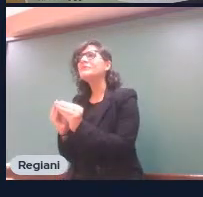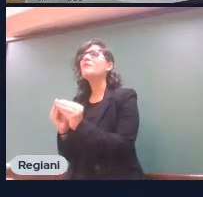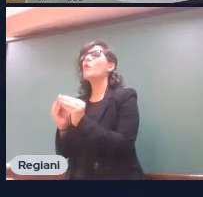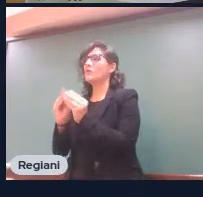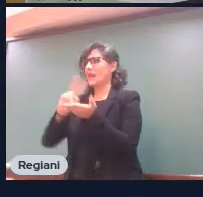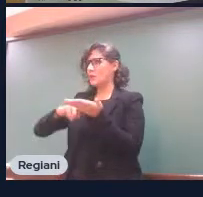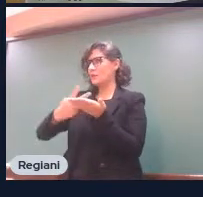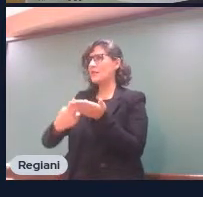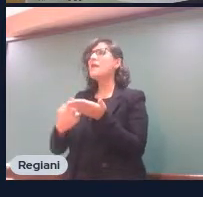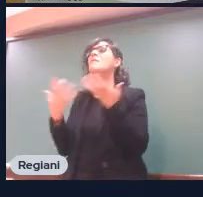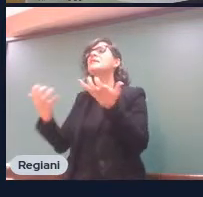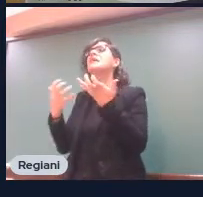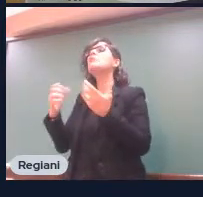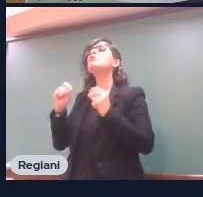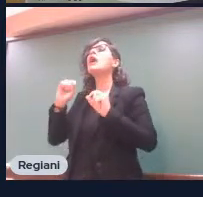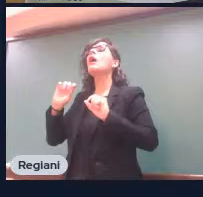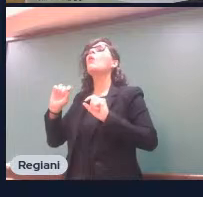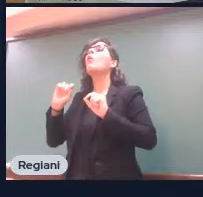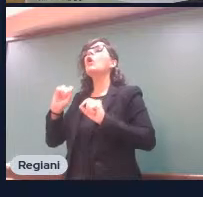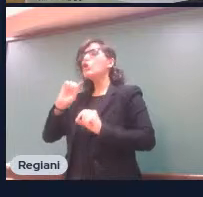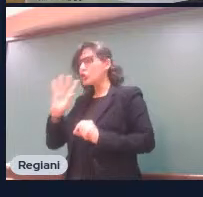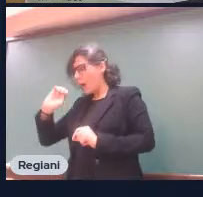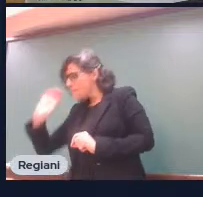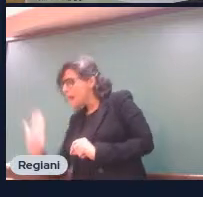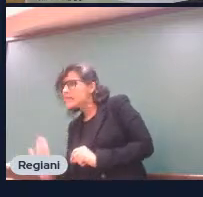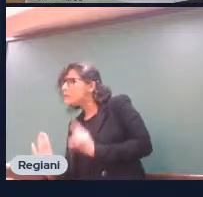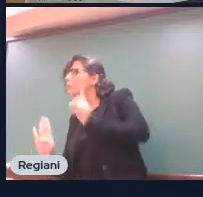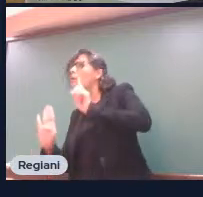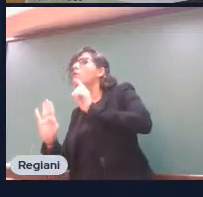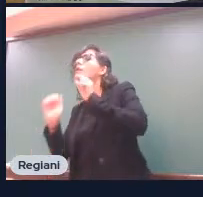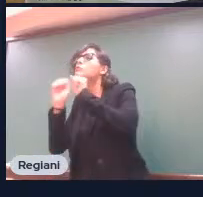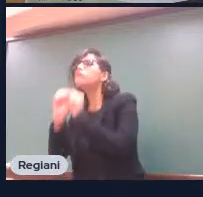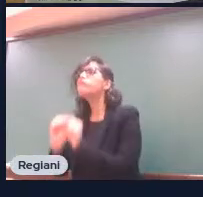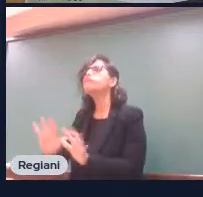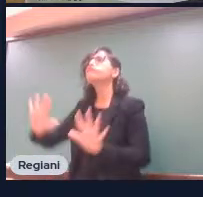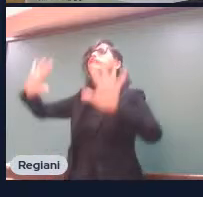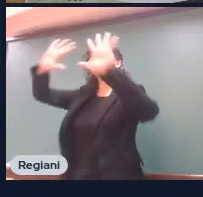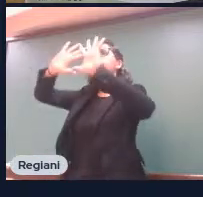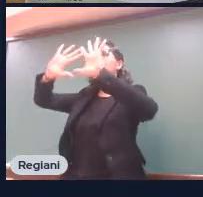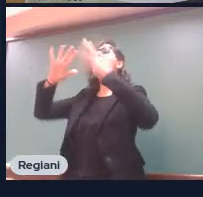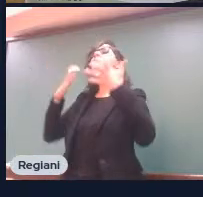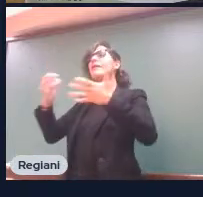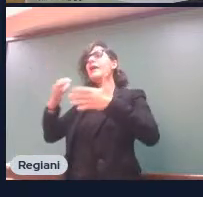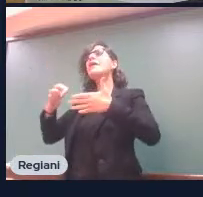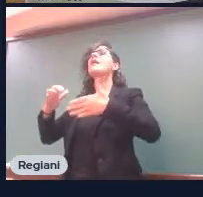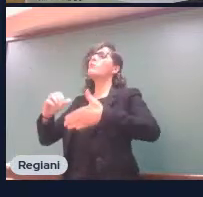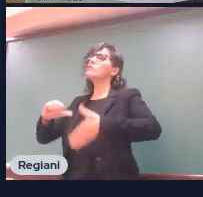We want to transcend that. So we have these associations, we want a new one.